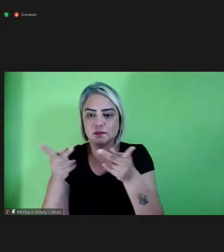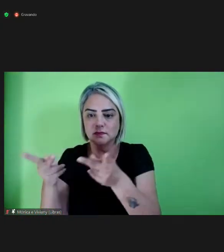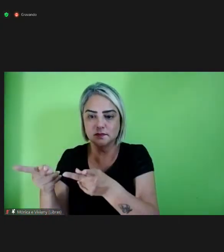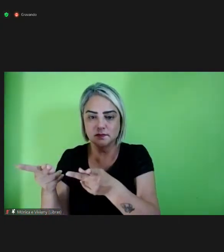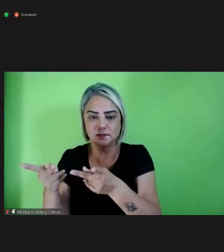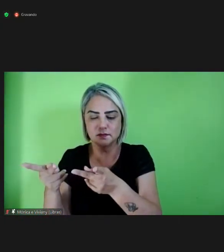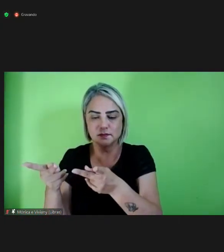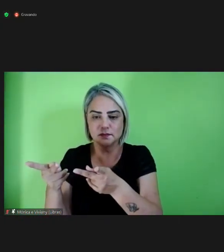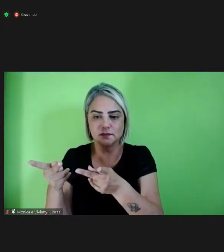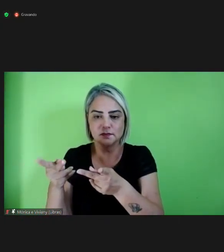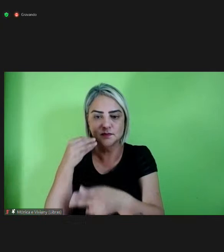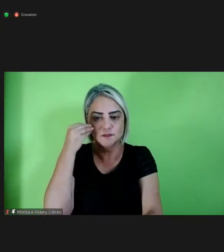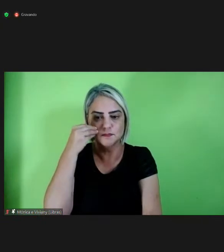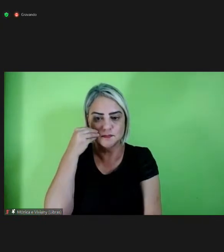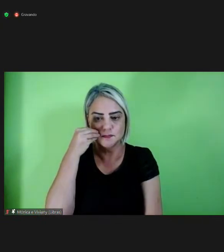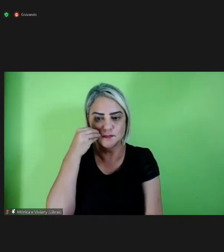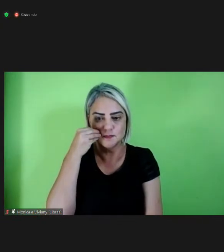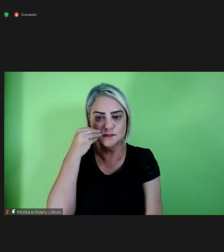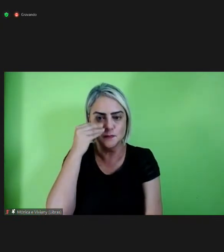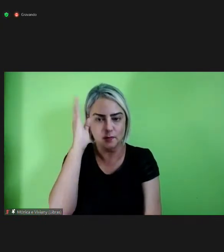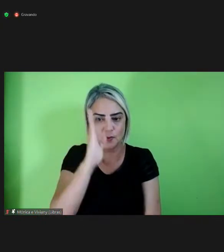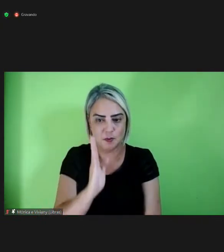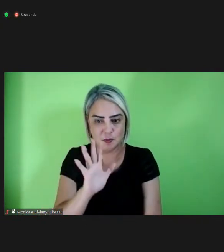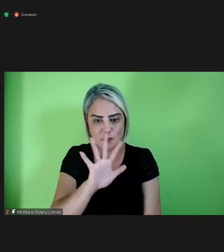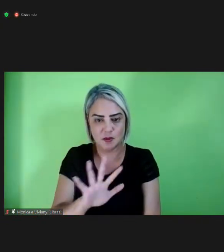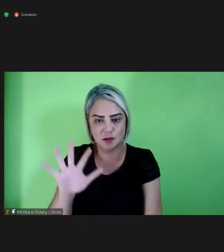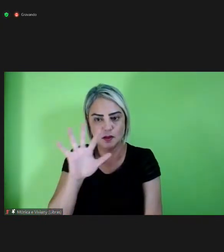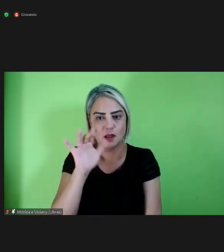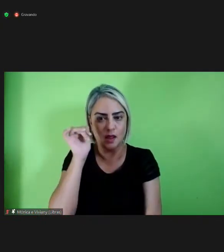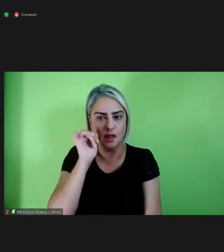Now I'd like to invite